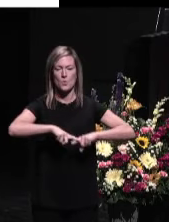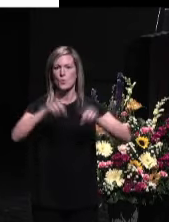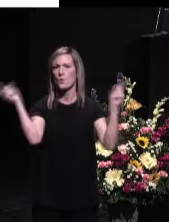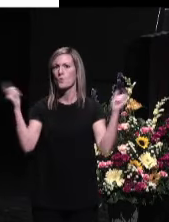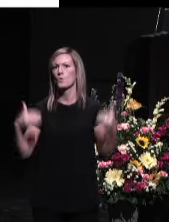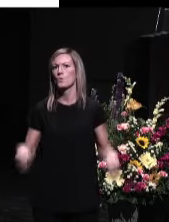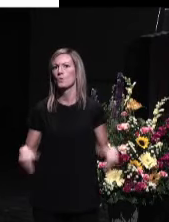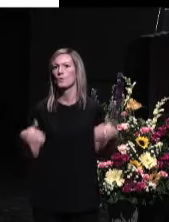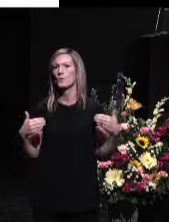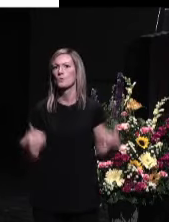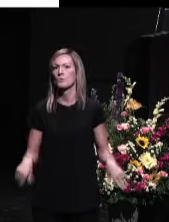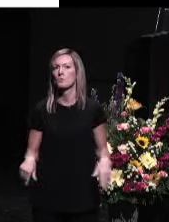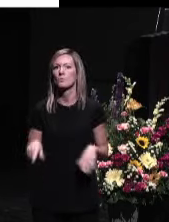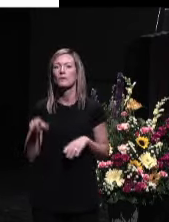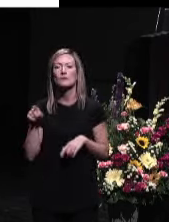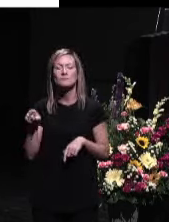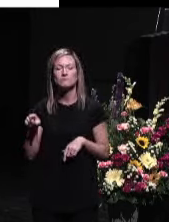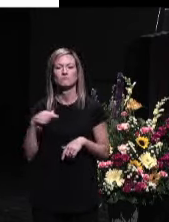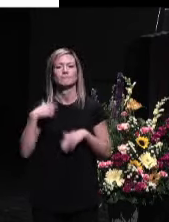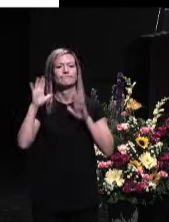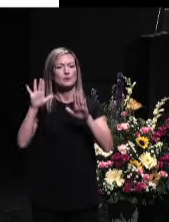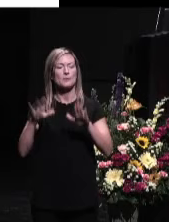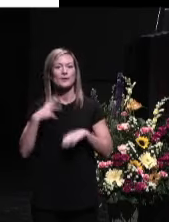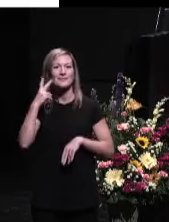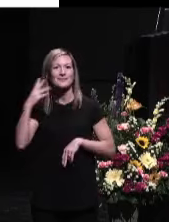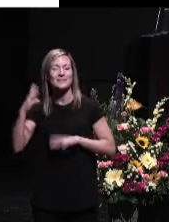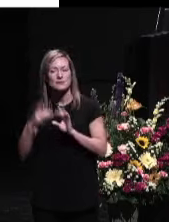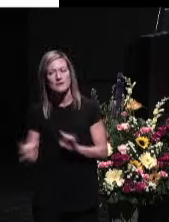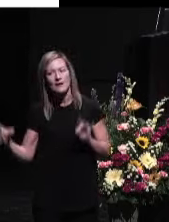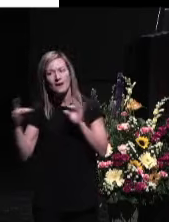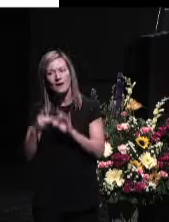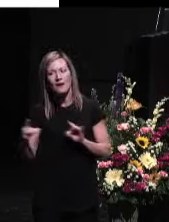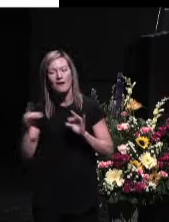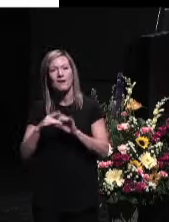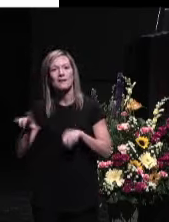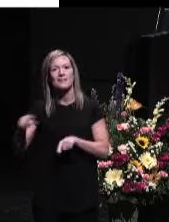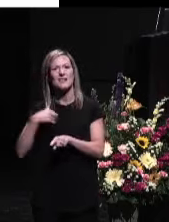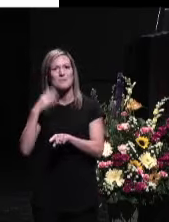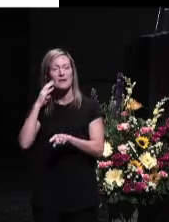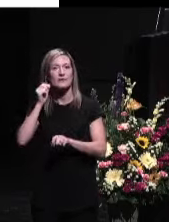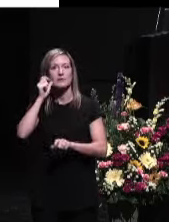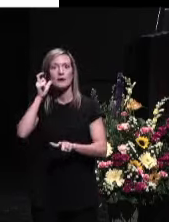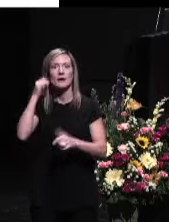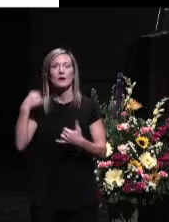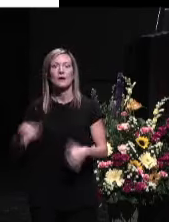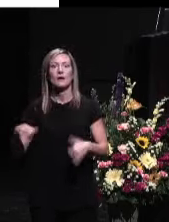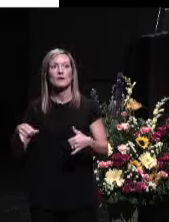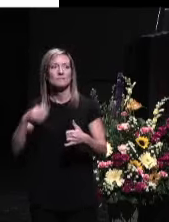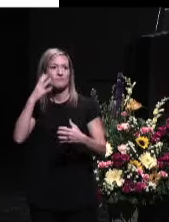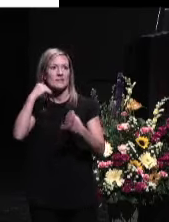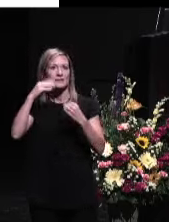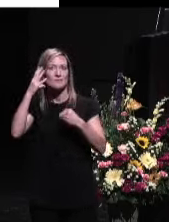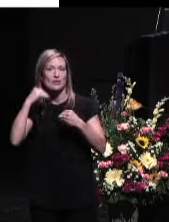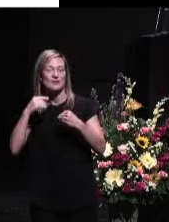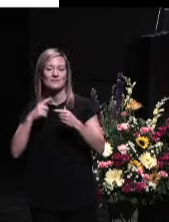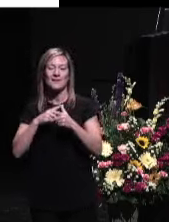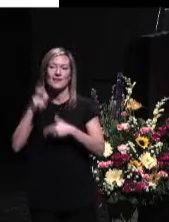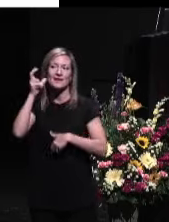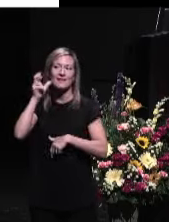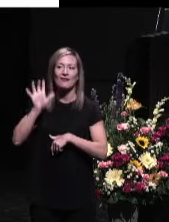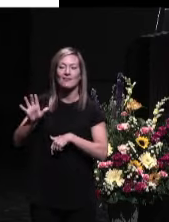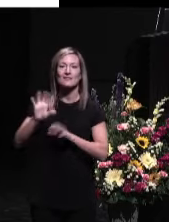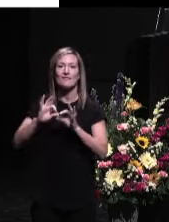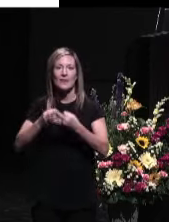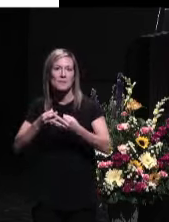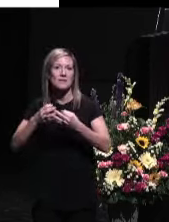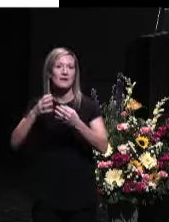remarkable to have that type of perspective and to have the life-changing experience and the parents and the family members talk about how this